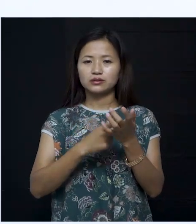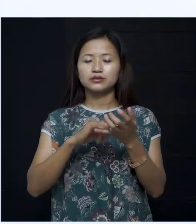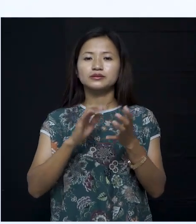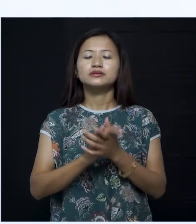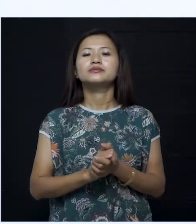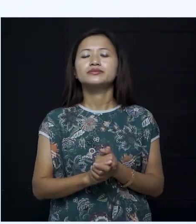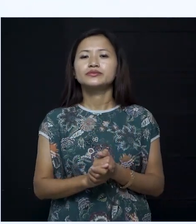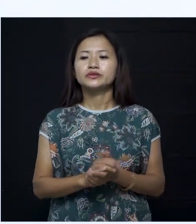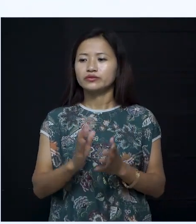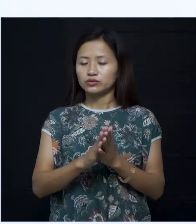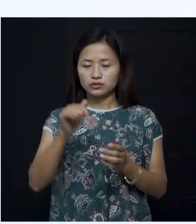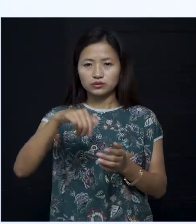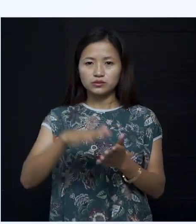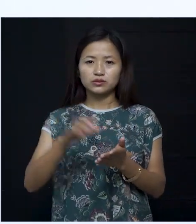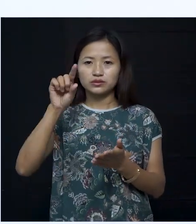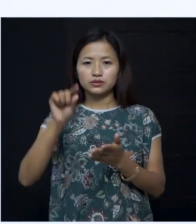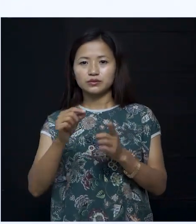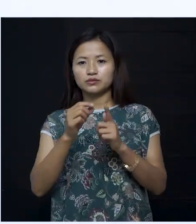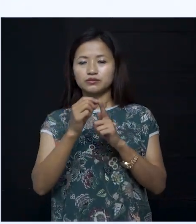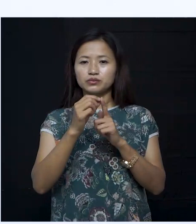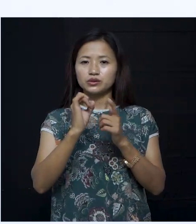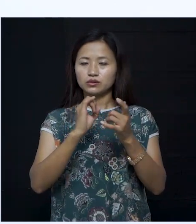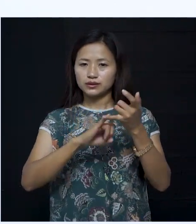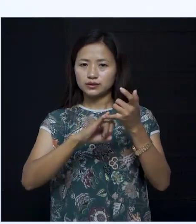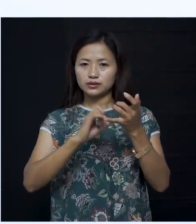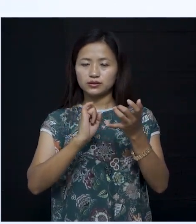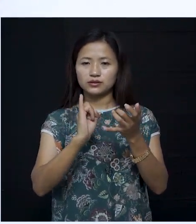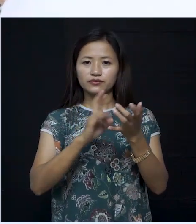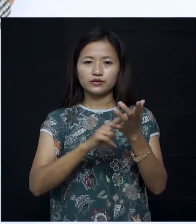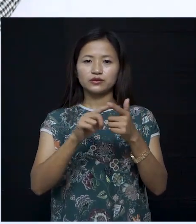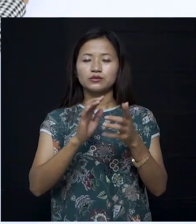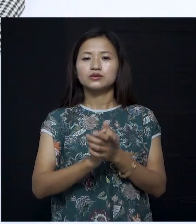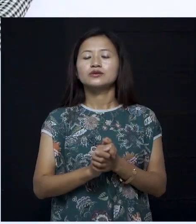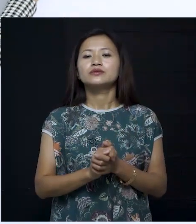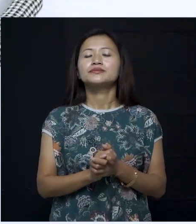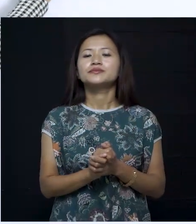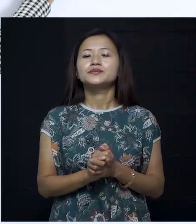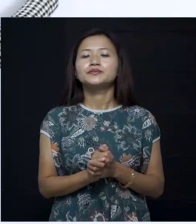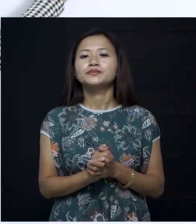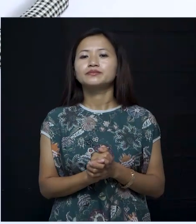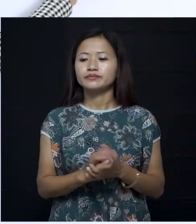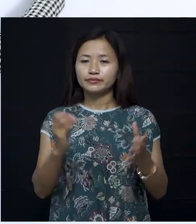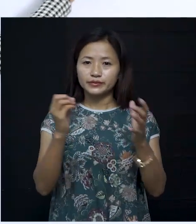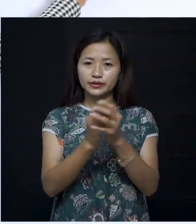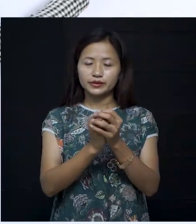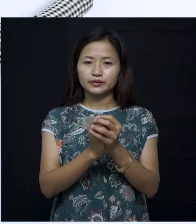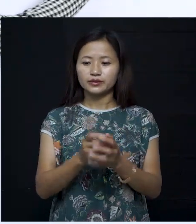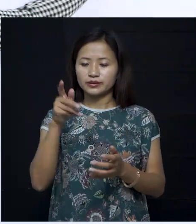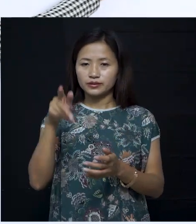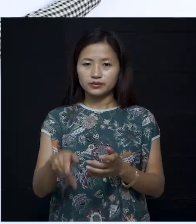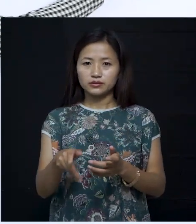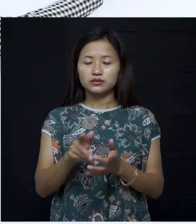we are doing the possessive determiner, okay? And one more thing I'll add is their. You can add more,